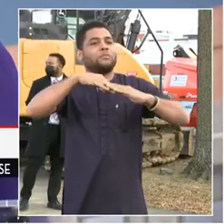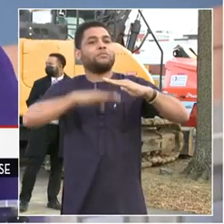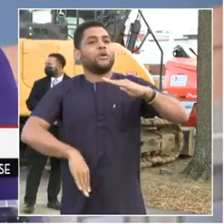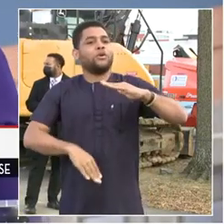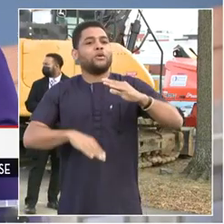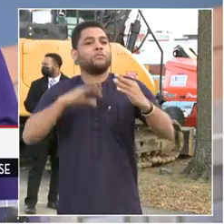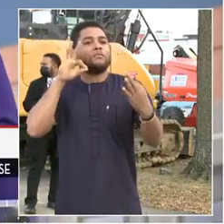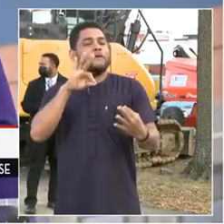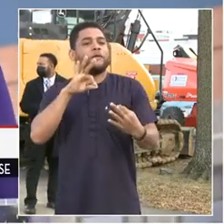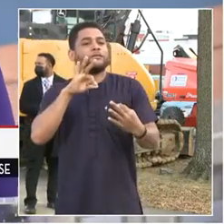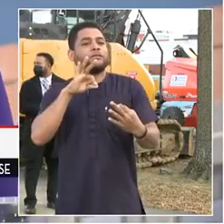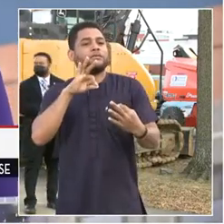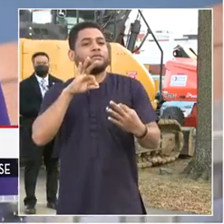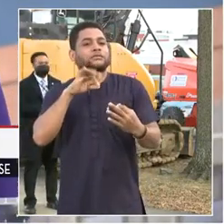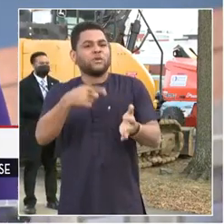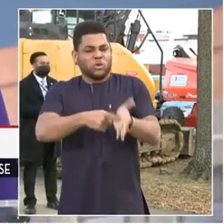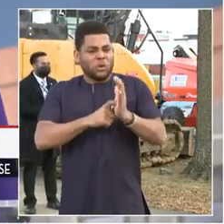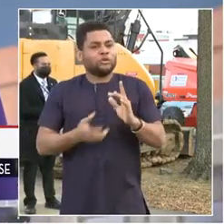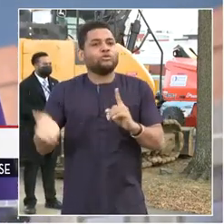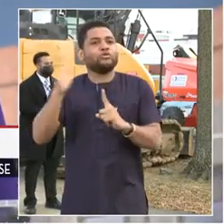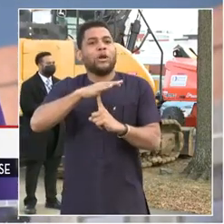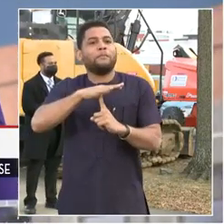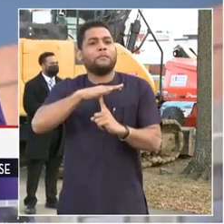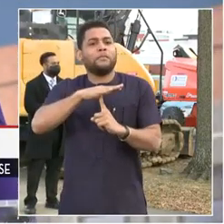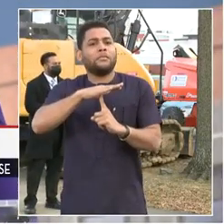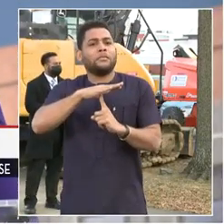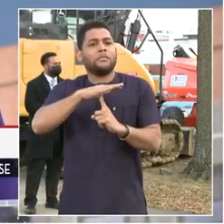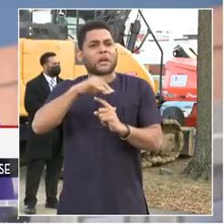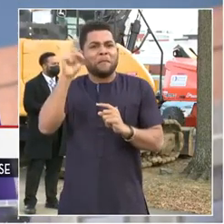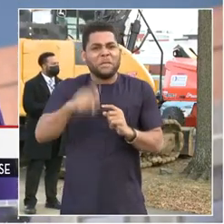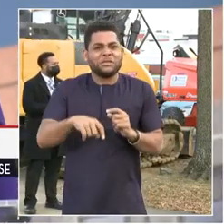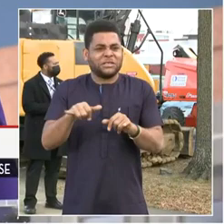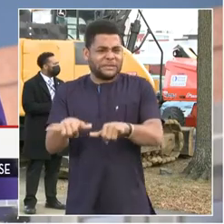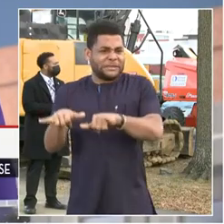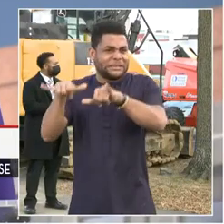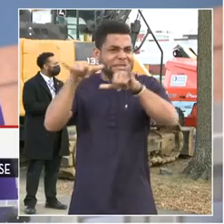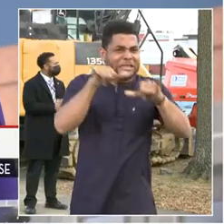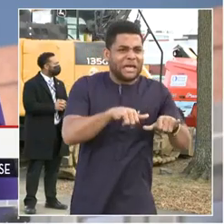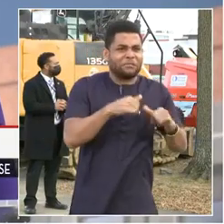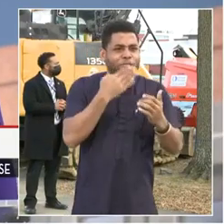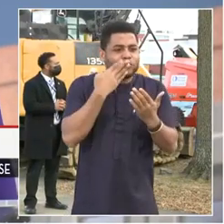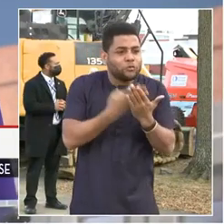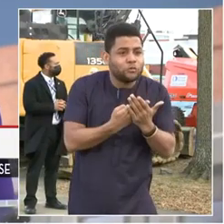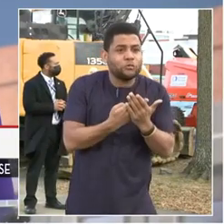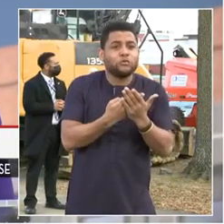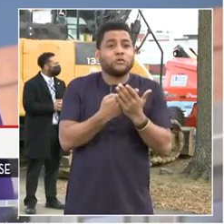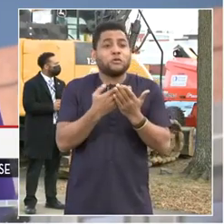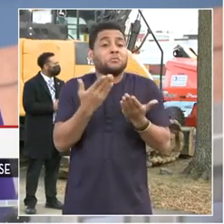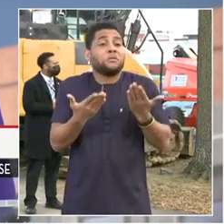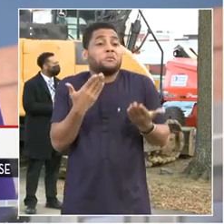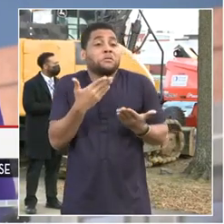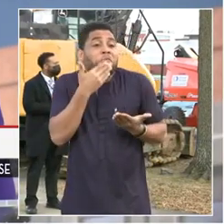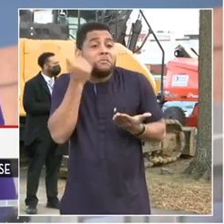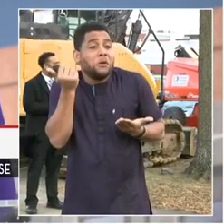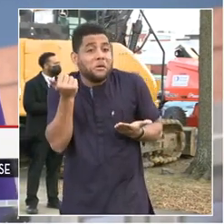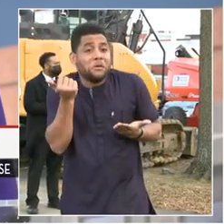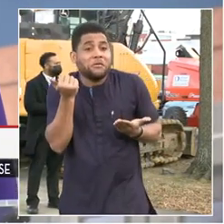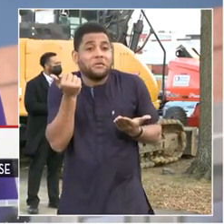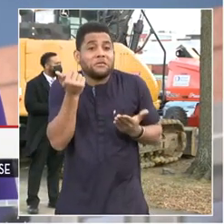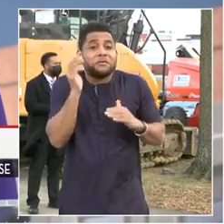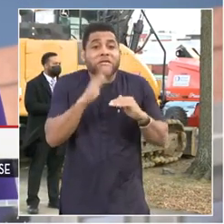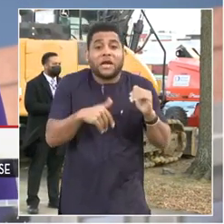than a hospital that is just as good or better than any hospital in Washington,